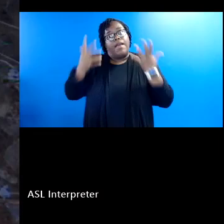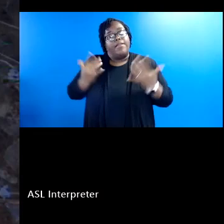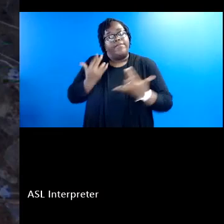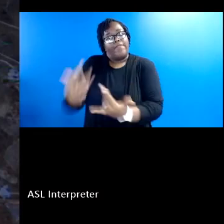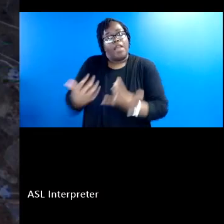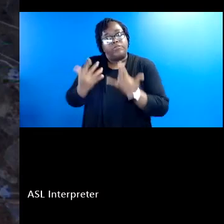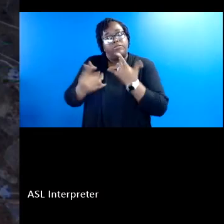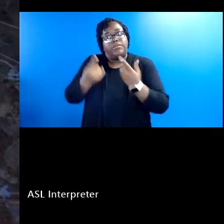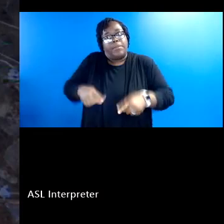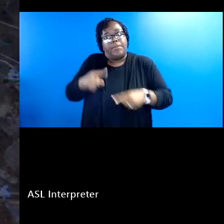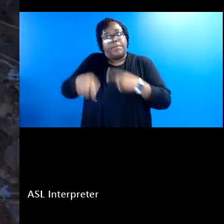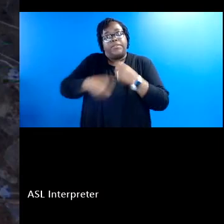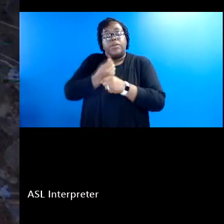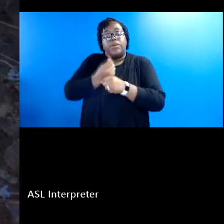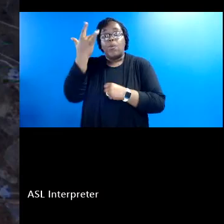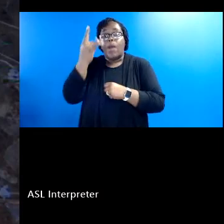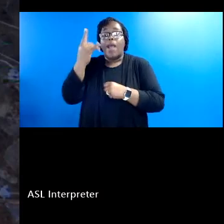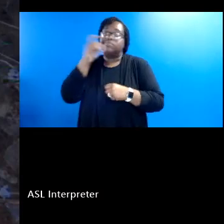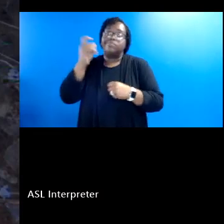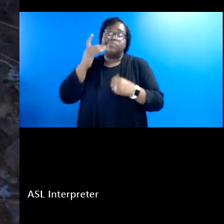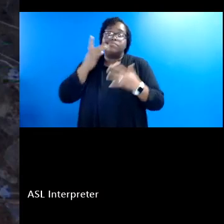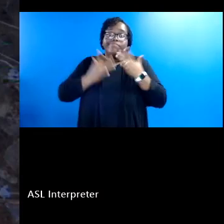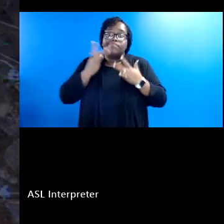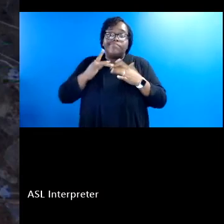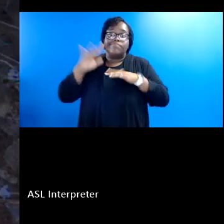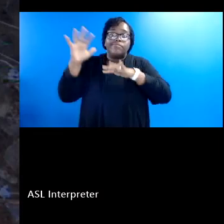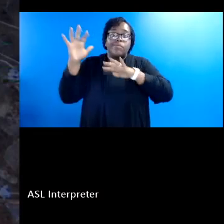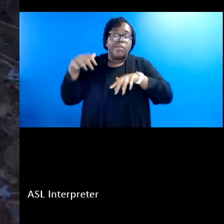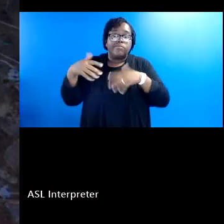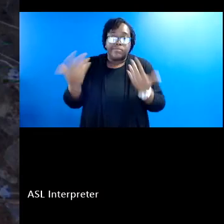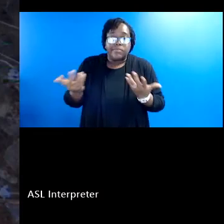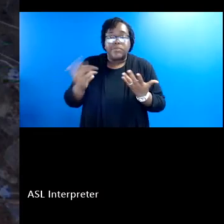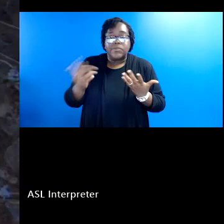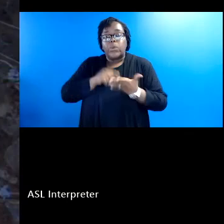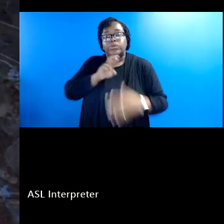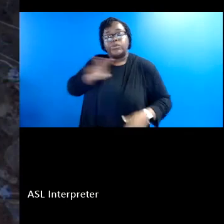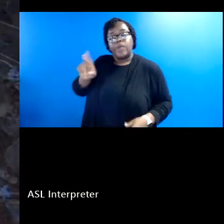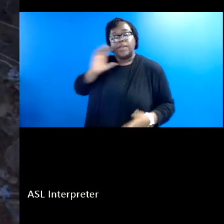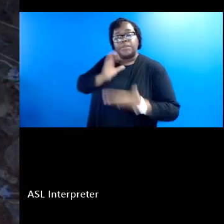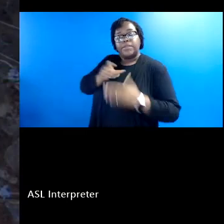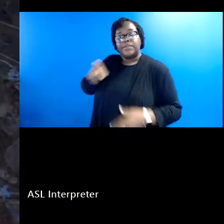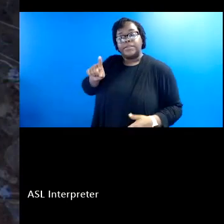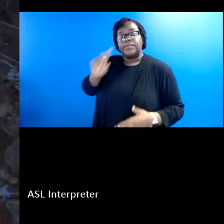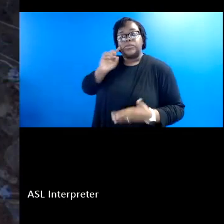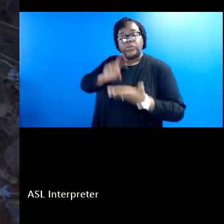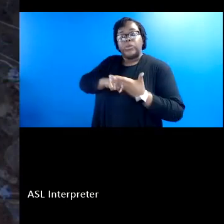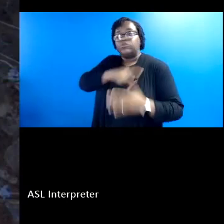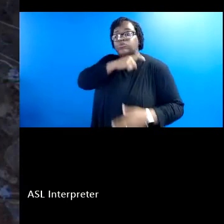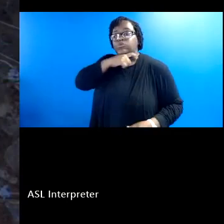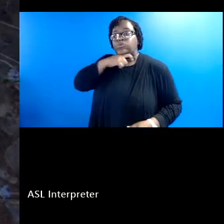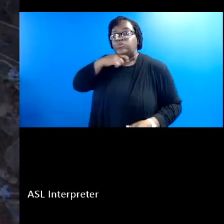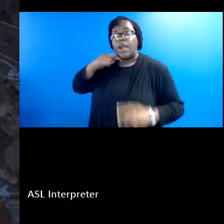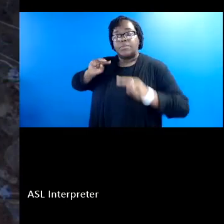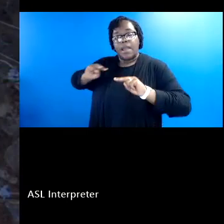that's all due to the lack of precip that we have. And you can see on the right there is our drought monitor. A lot